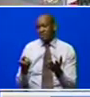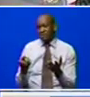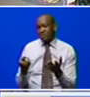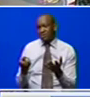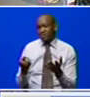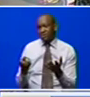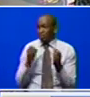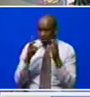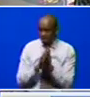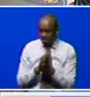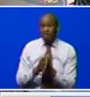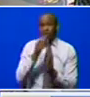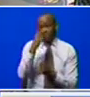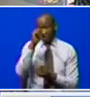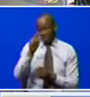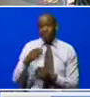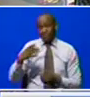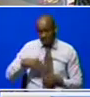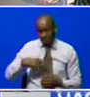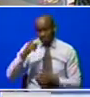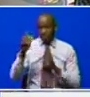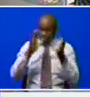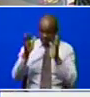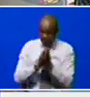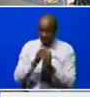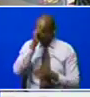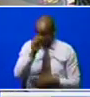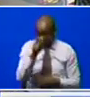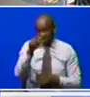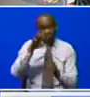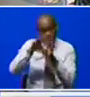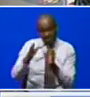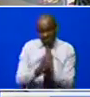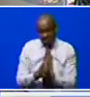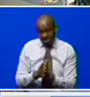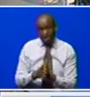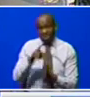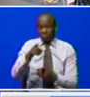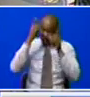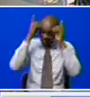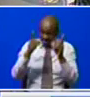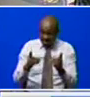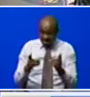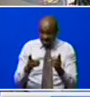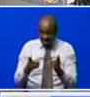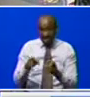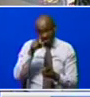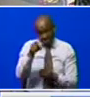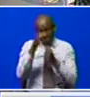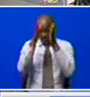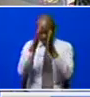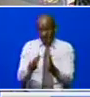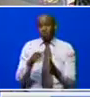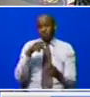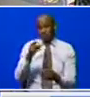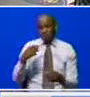Okay, so 20,000 people, to be fair and respectful to these voters, decided that, you know, this is a candidate that was